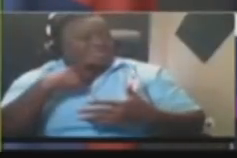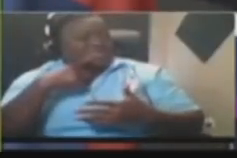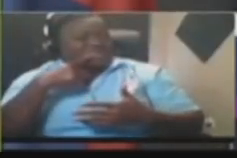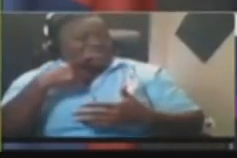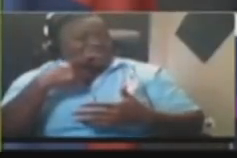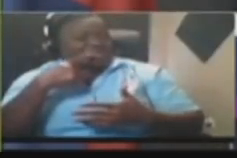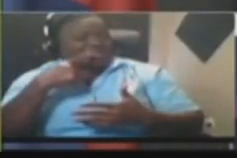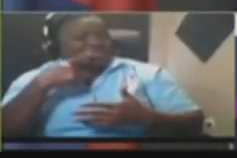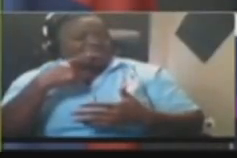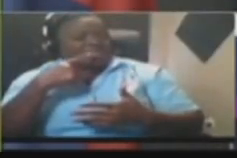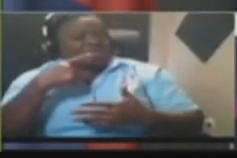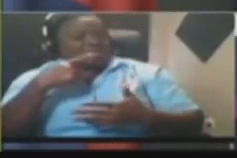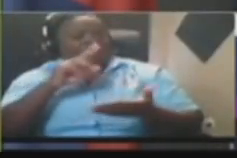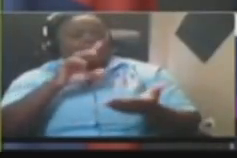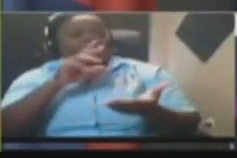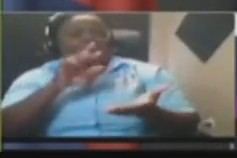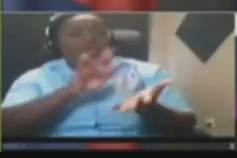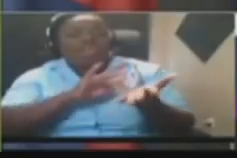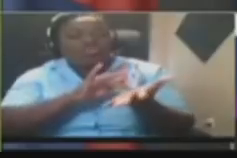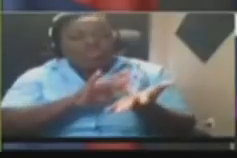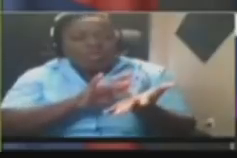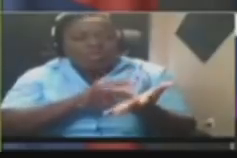late-stage clinical condition.